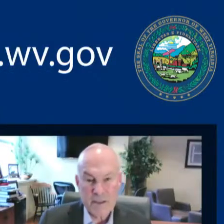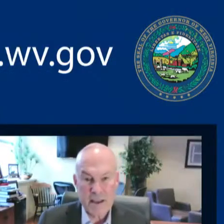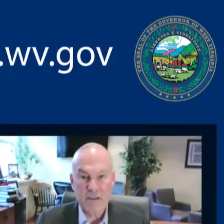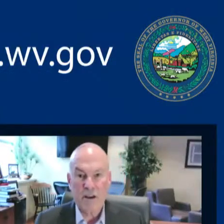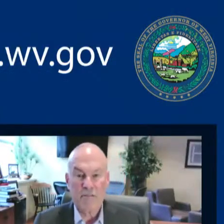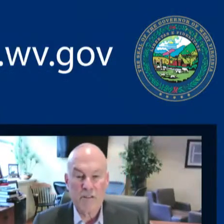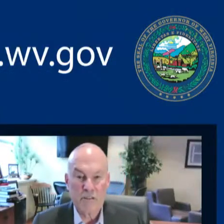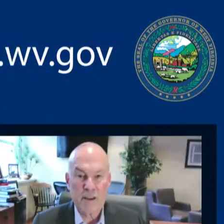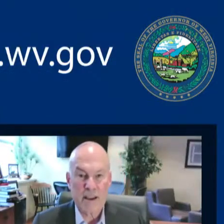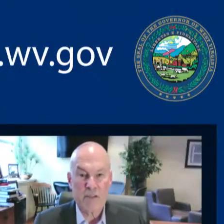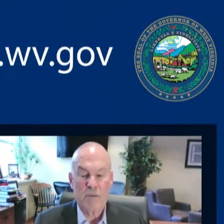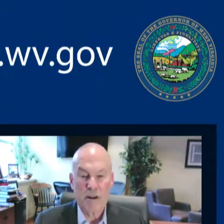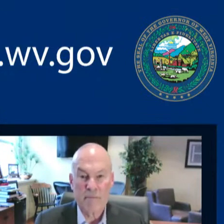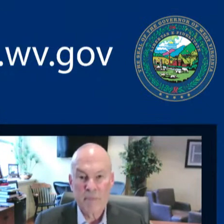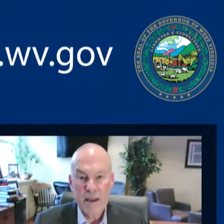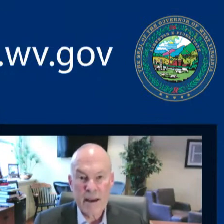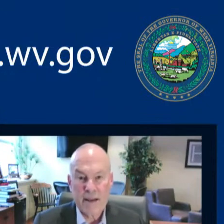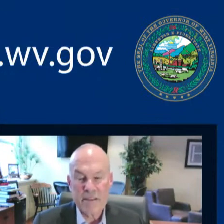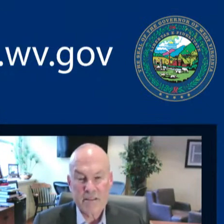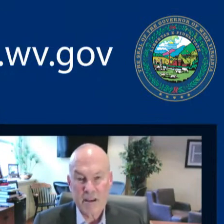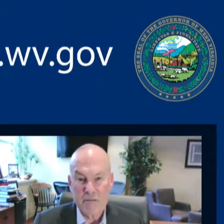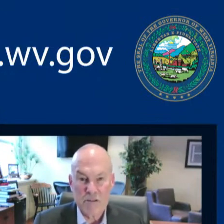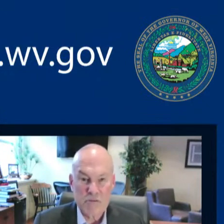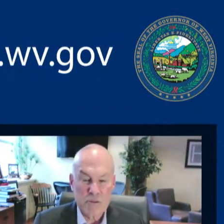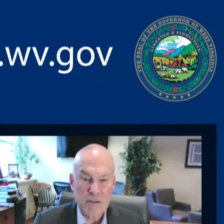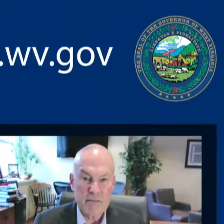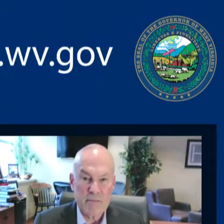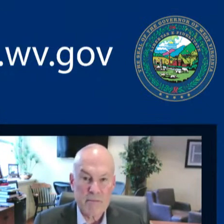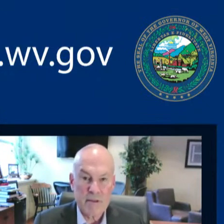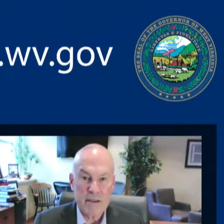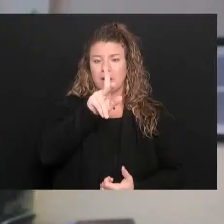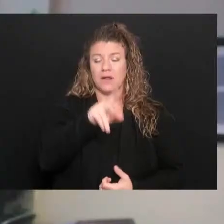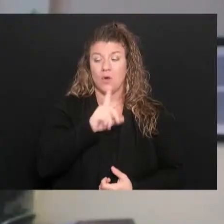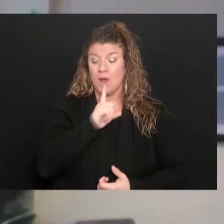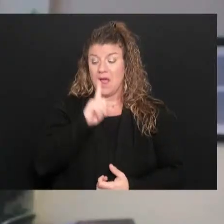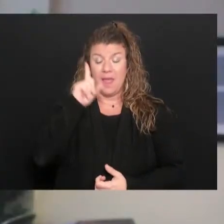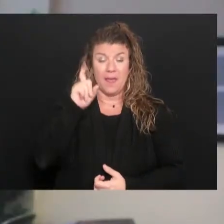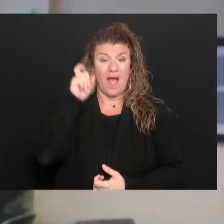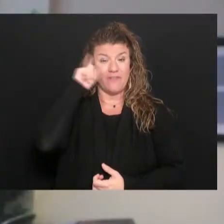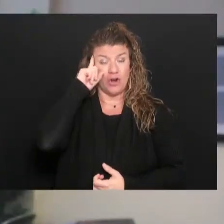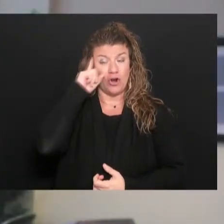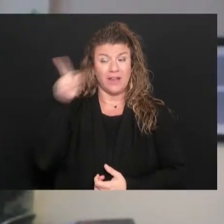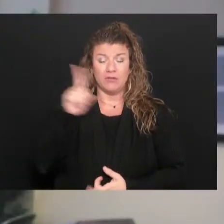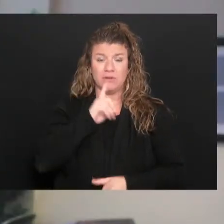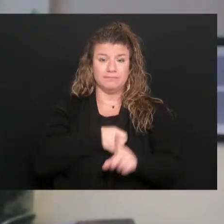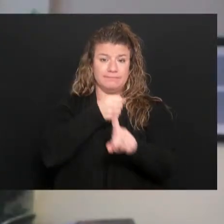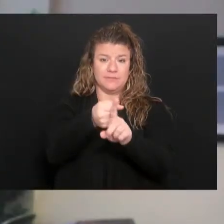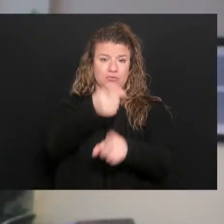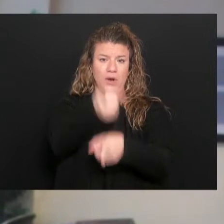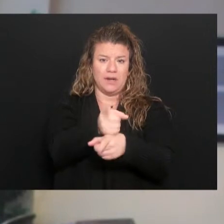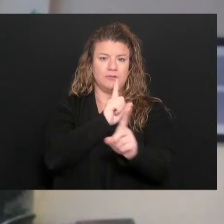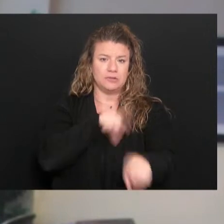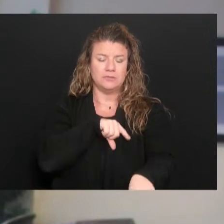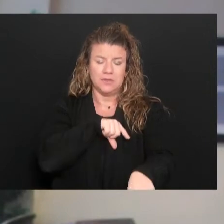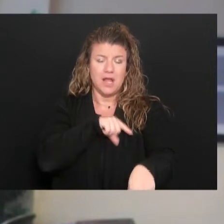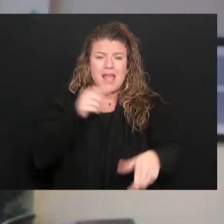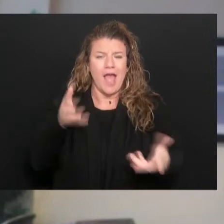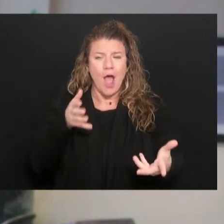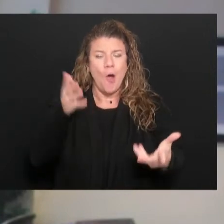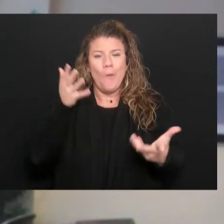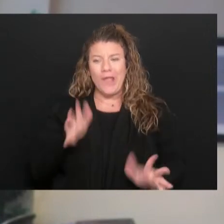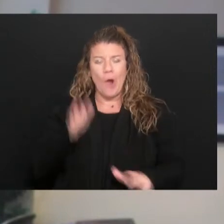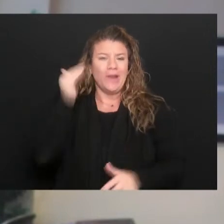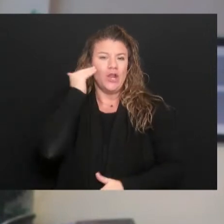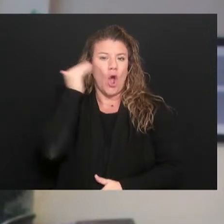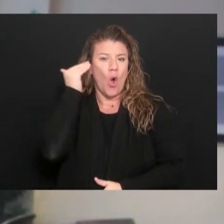Well, thank you, Governor, and thank you, Mark. I think the governor's really hit it spot on. So we know that everything